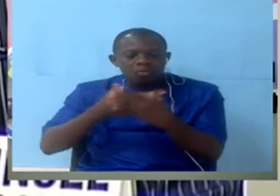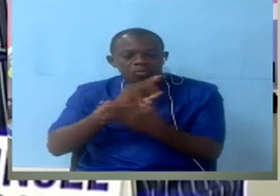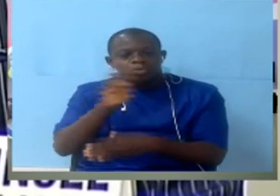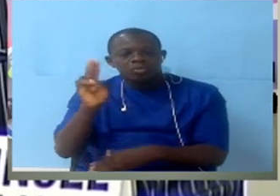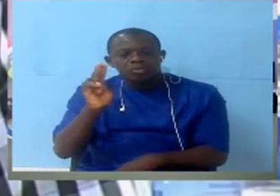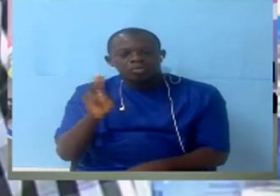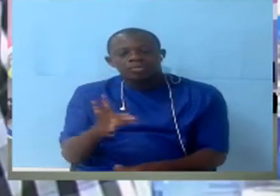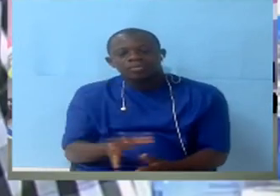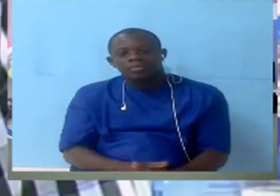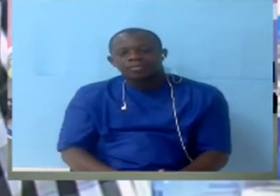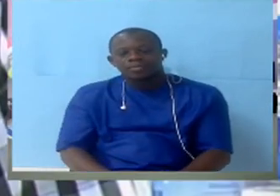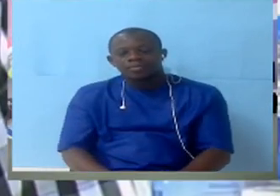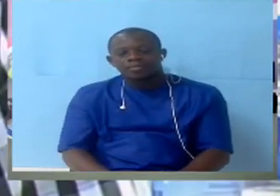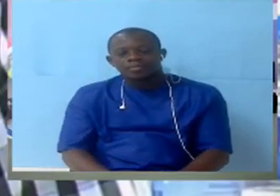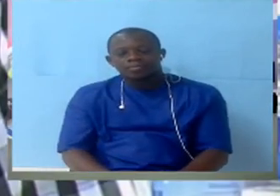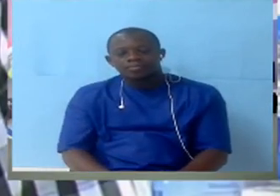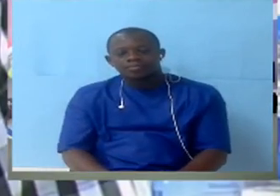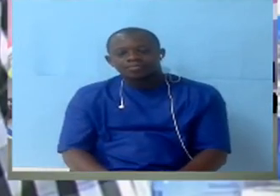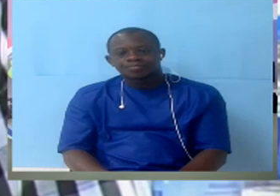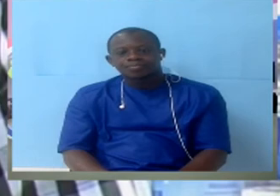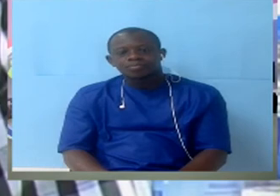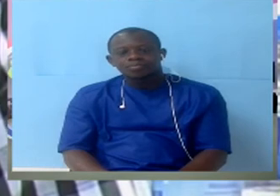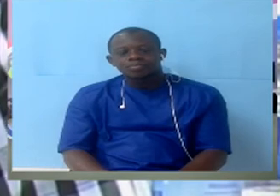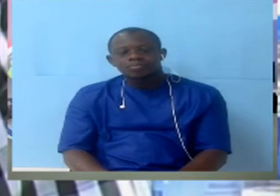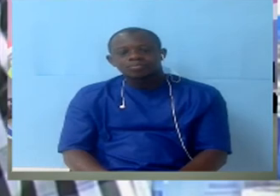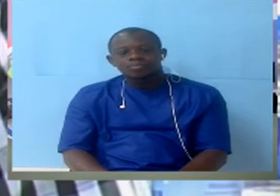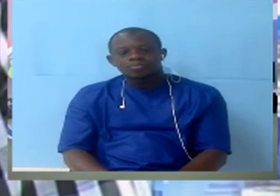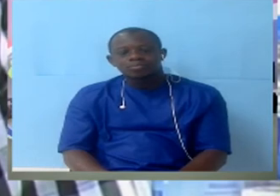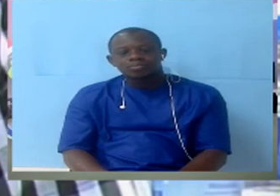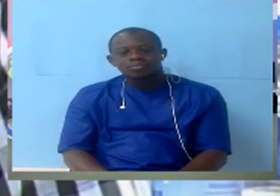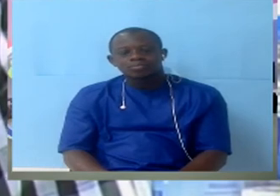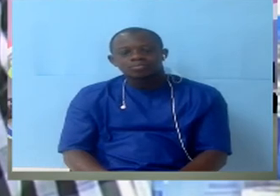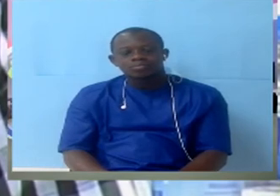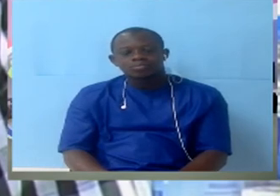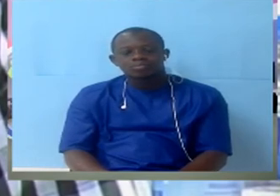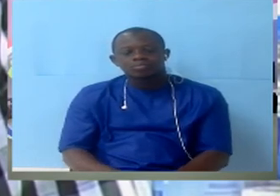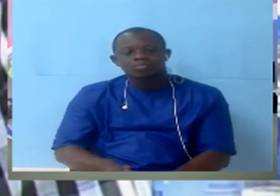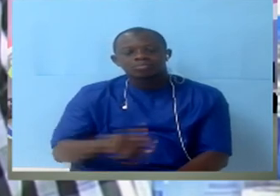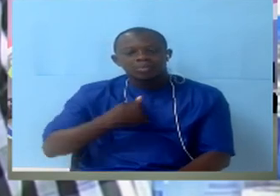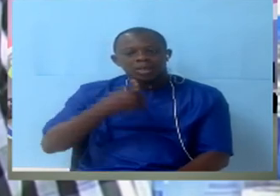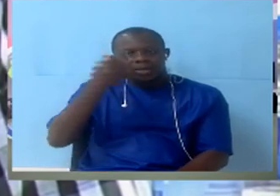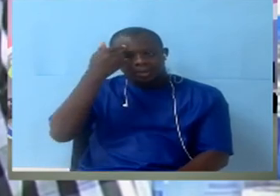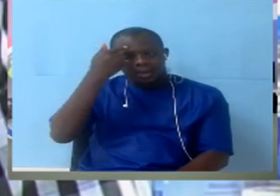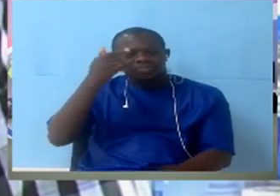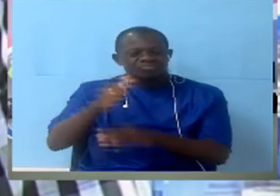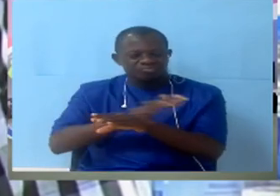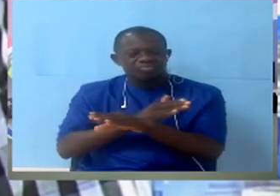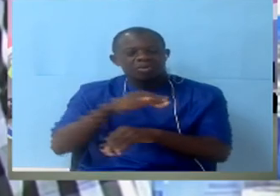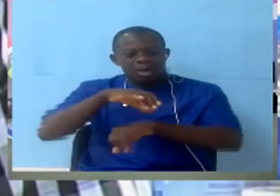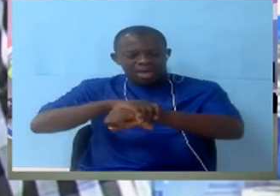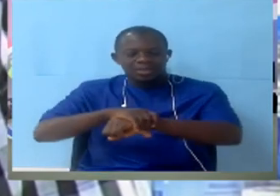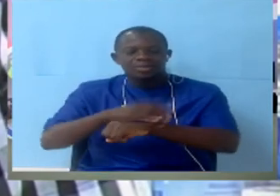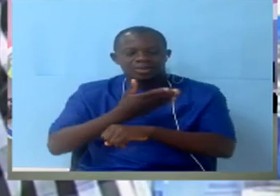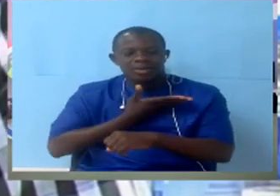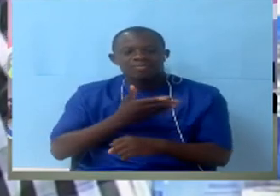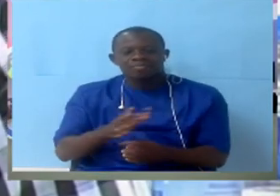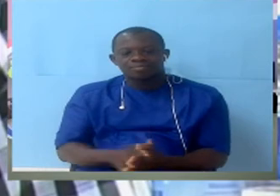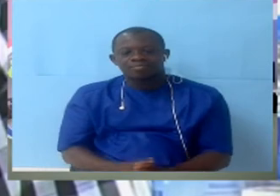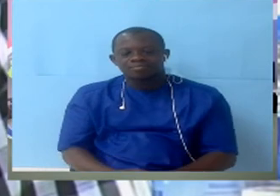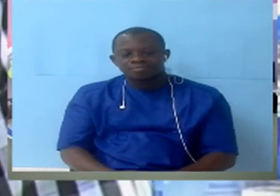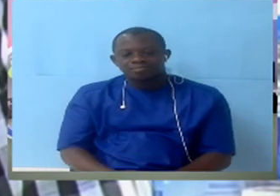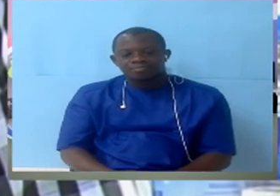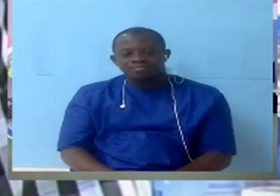ba. Actually ngamare na mutale. I think he was arrested. But ate fo mangi